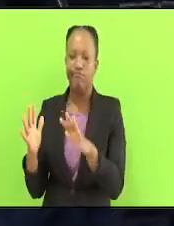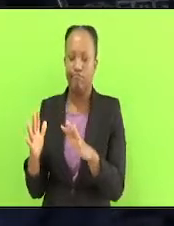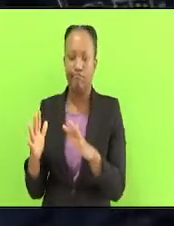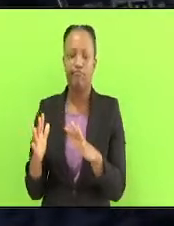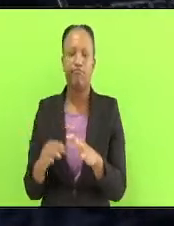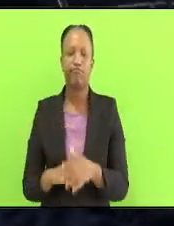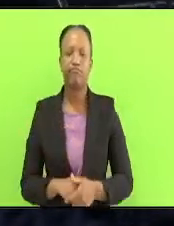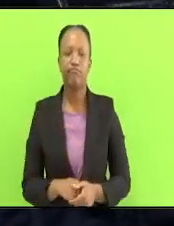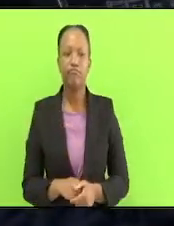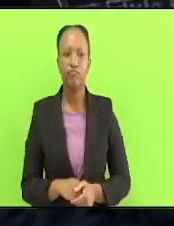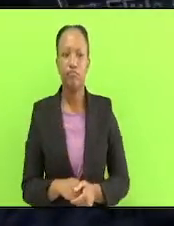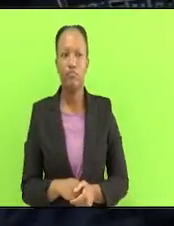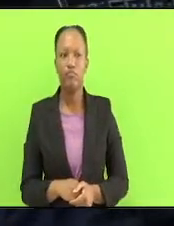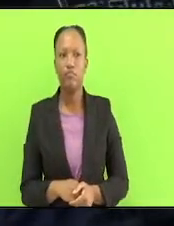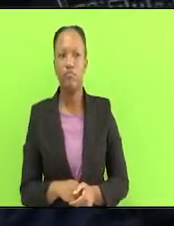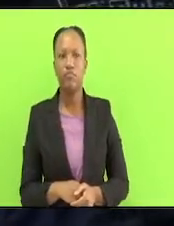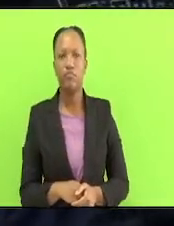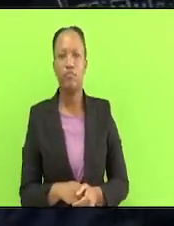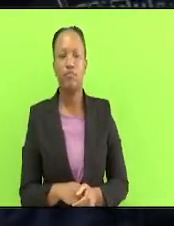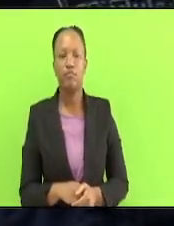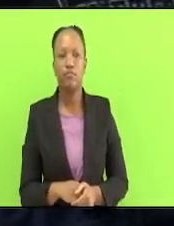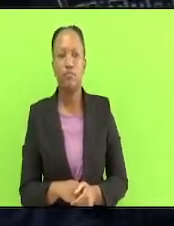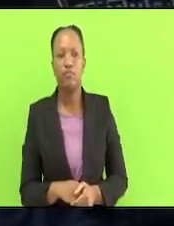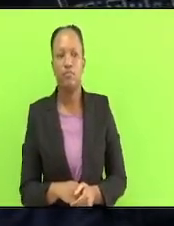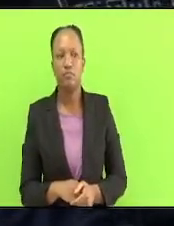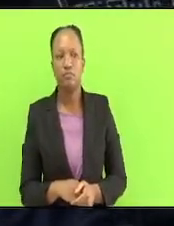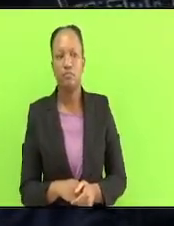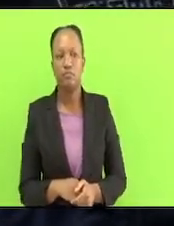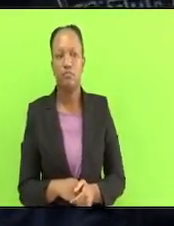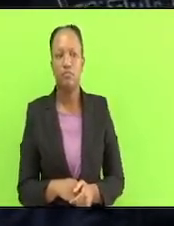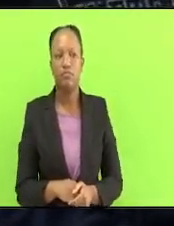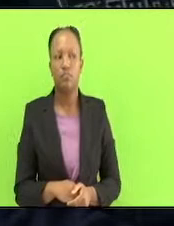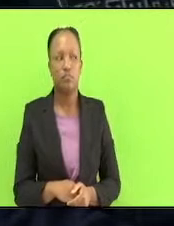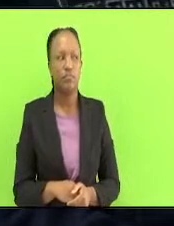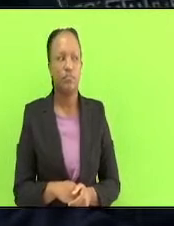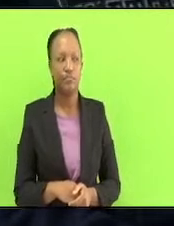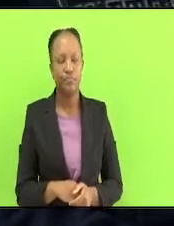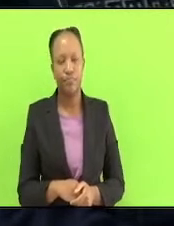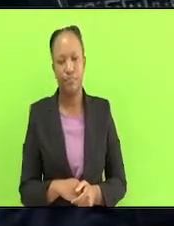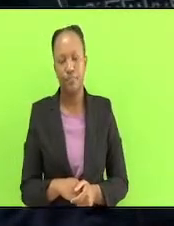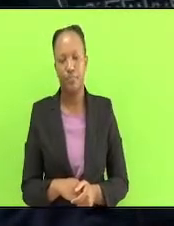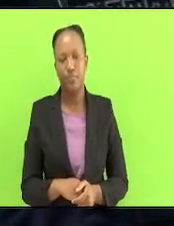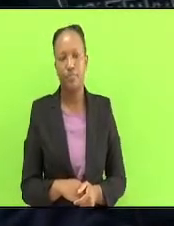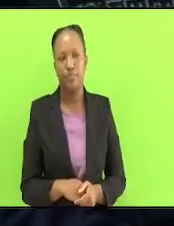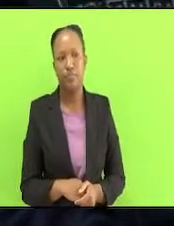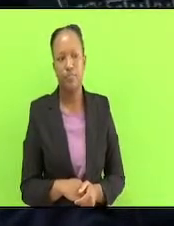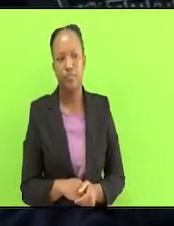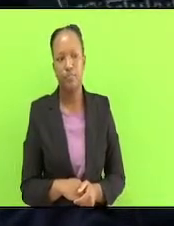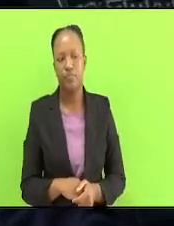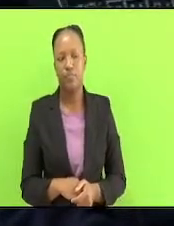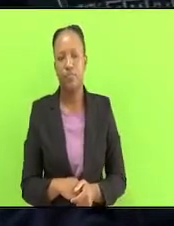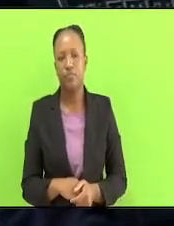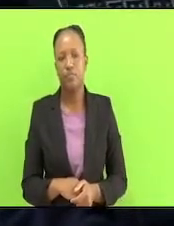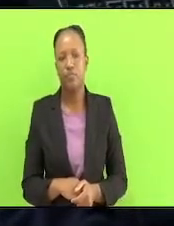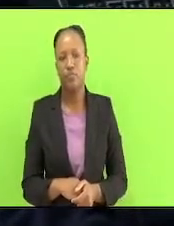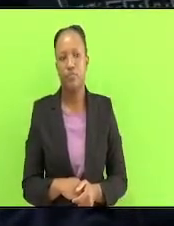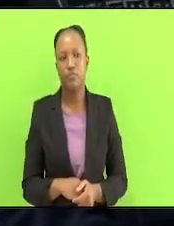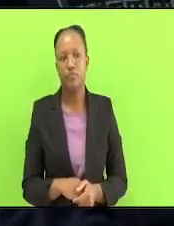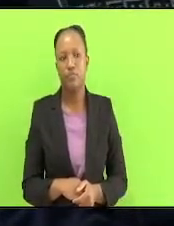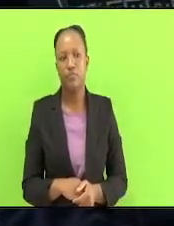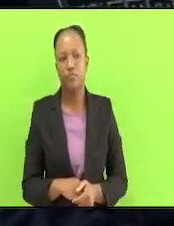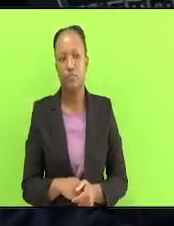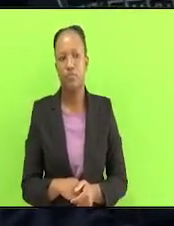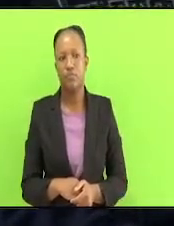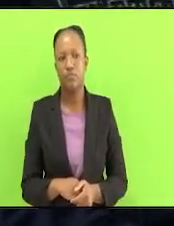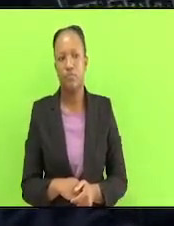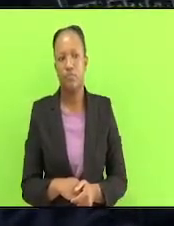happened is that people were homeless and they were actually put into quite a number of halls. They didn't even have a place to sleep when I went there to see